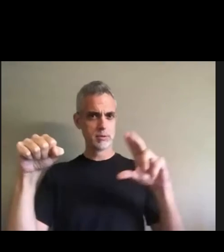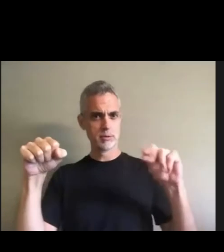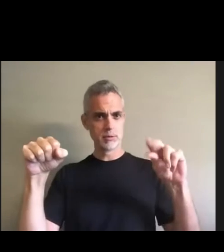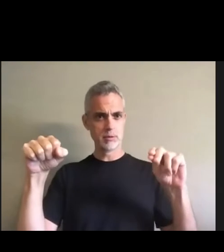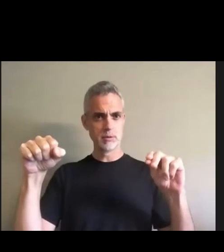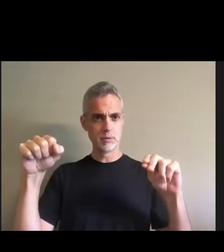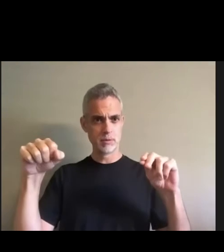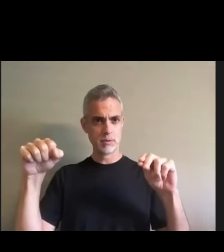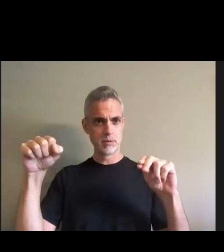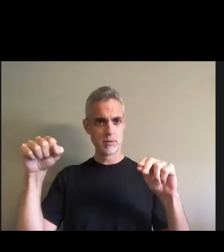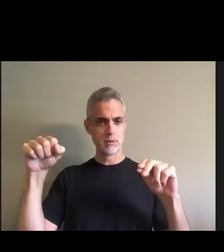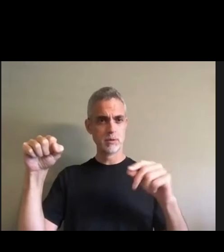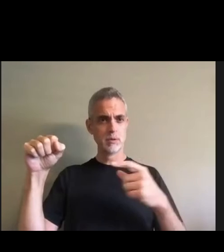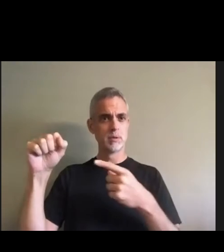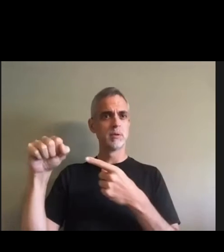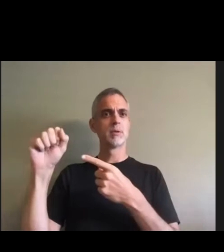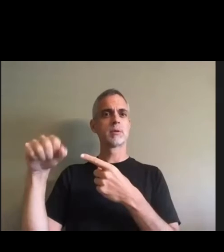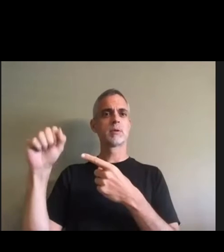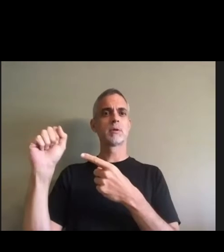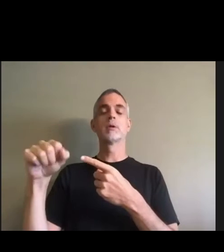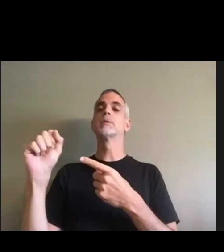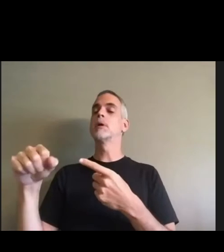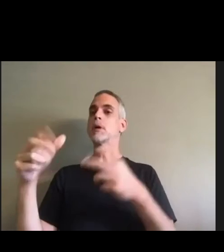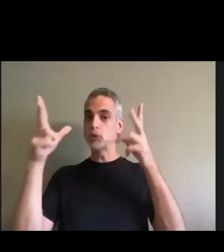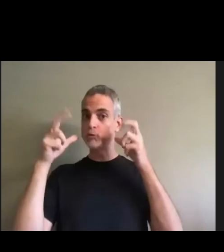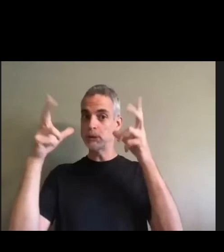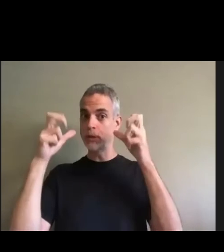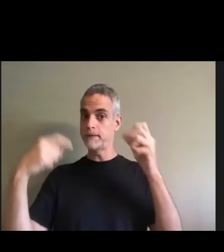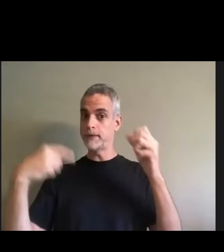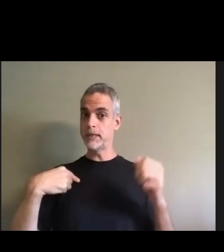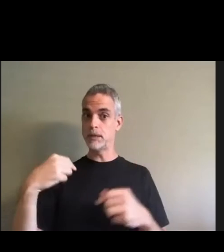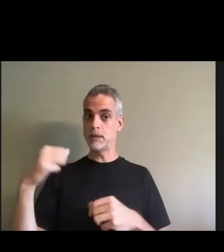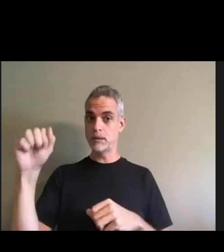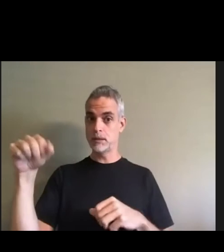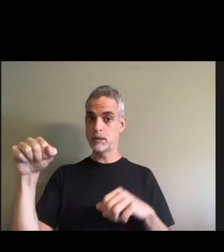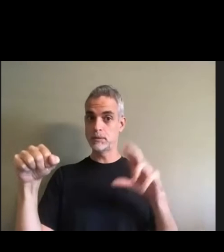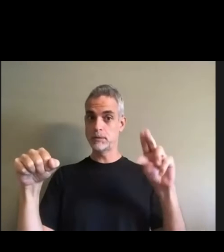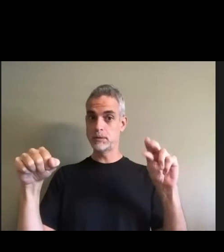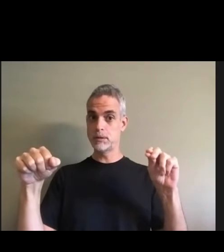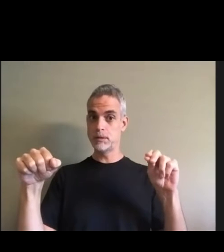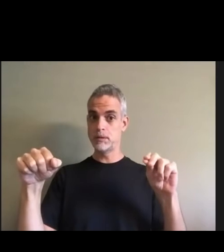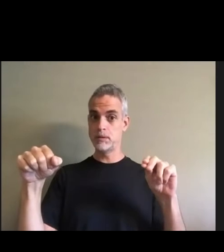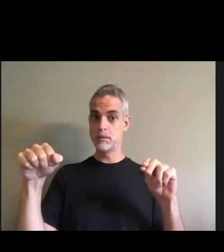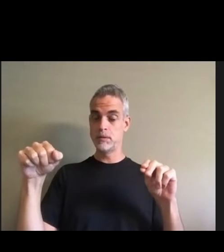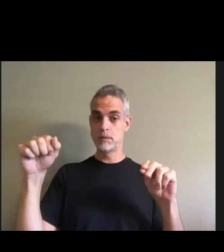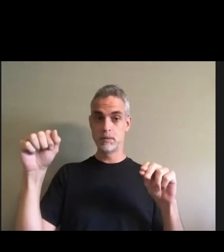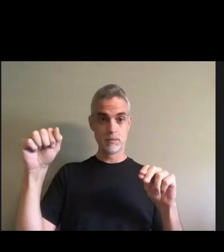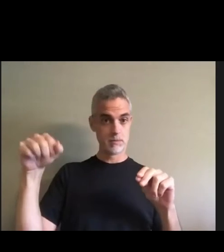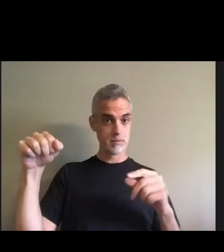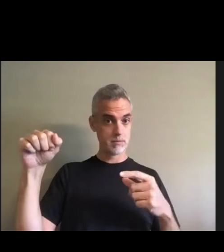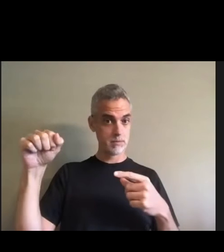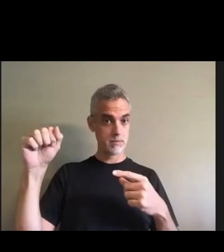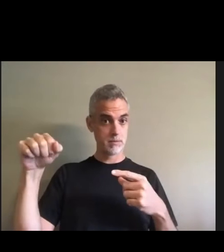working? Yes or no? Yes? Yes. Oh, so you could receive me? You could understand what I'm saying and